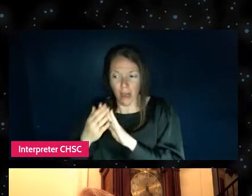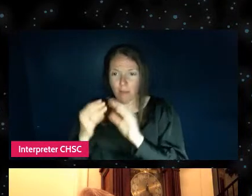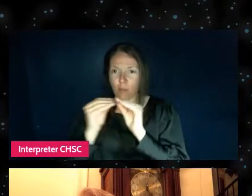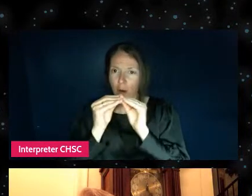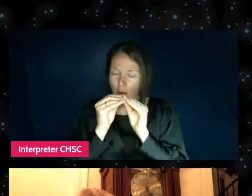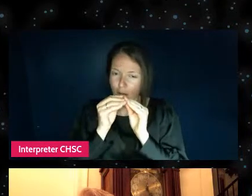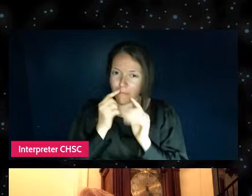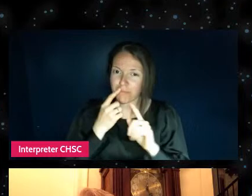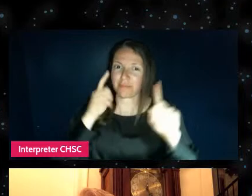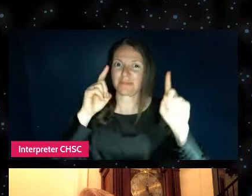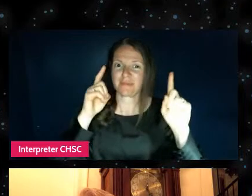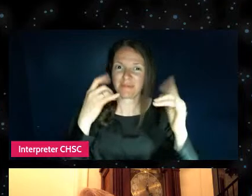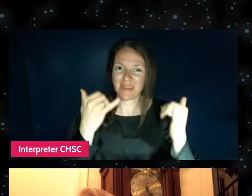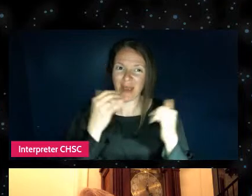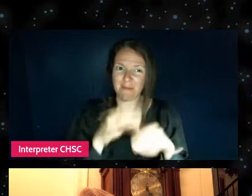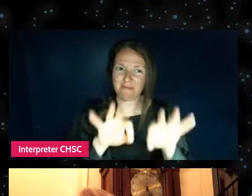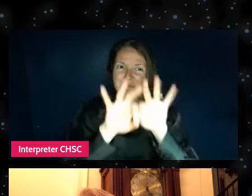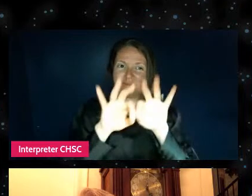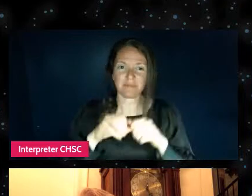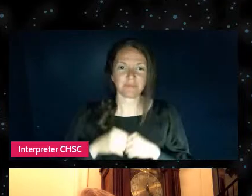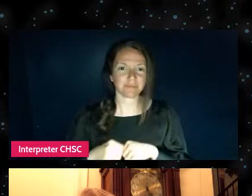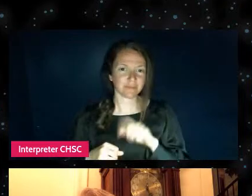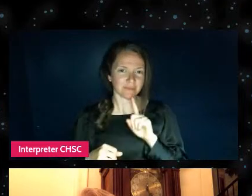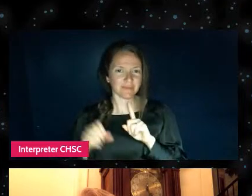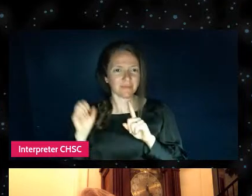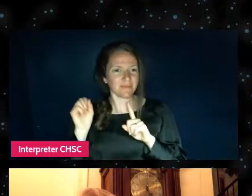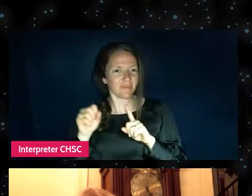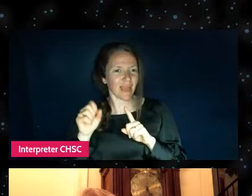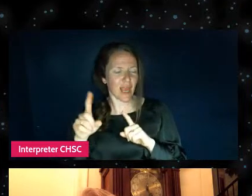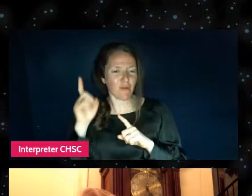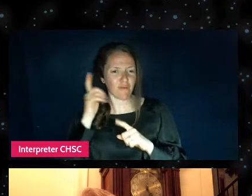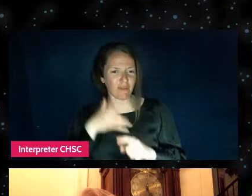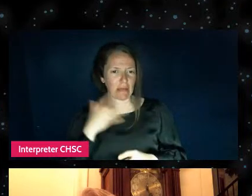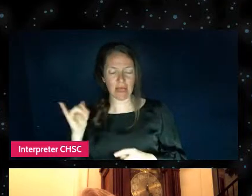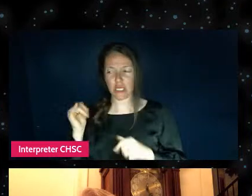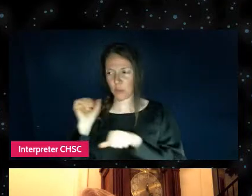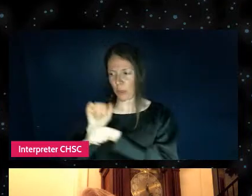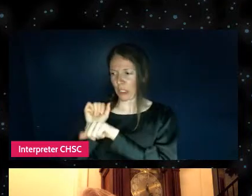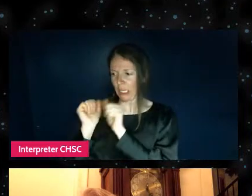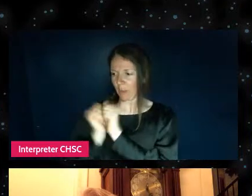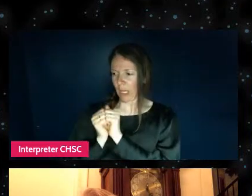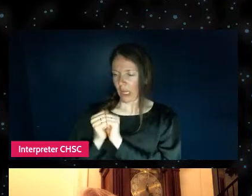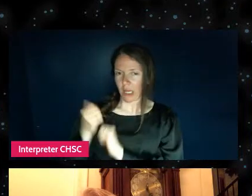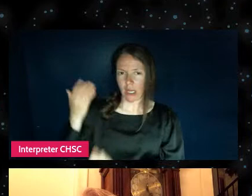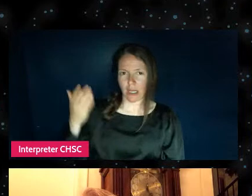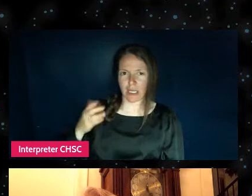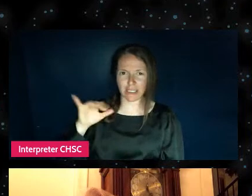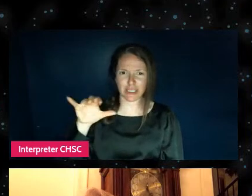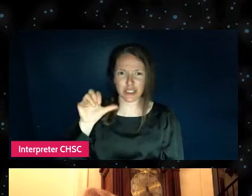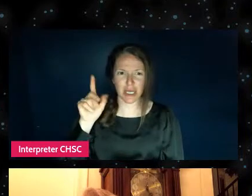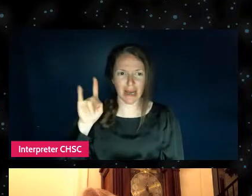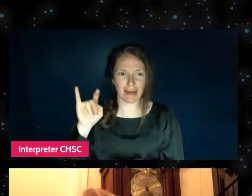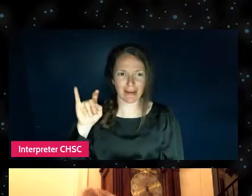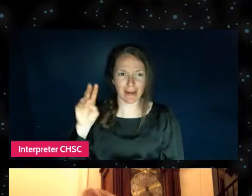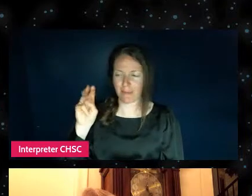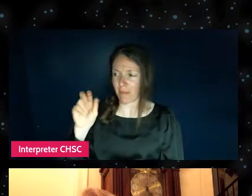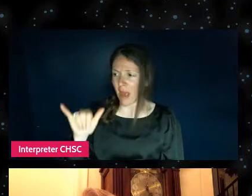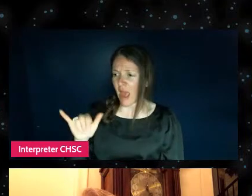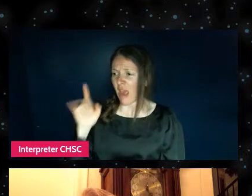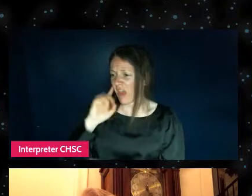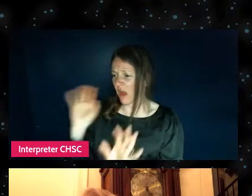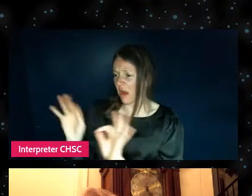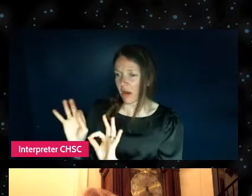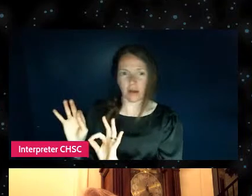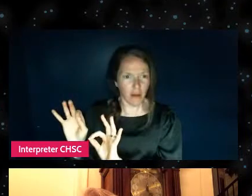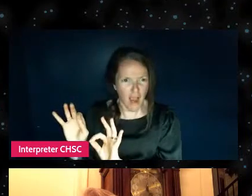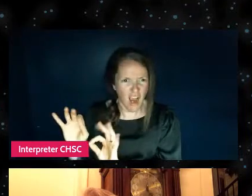just hearing like that it was just kind of banal and every day for you to be working with someone like Jackie May, like these names are